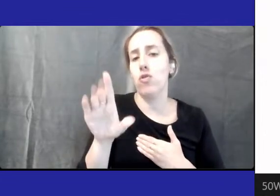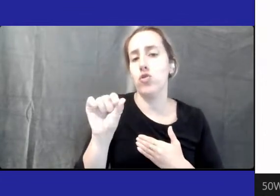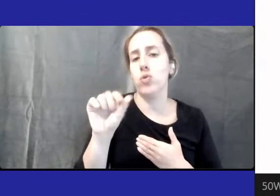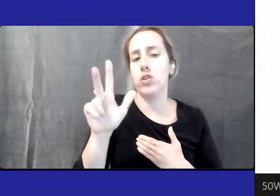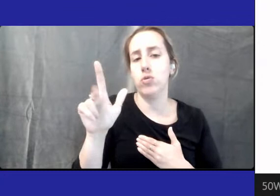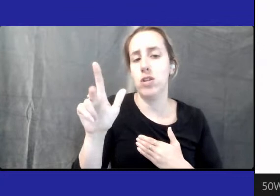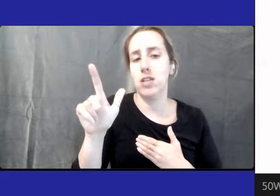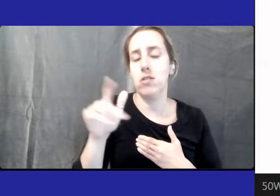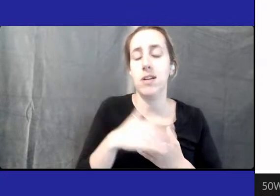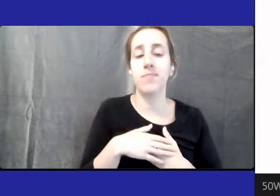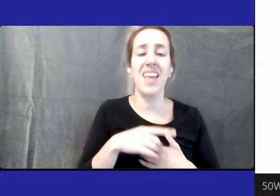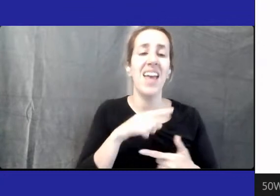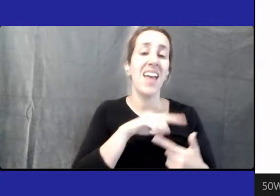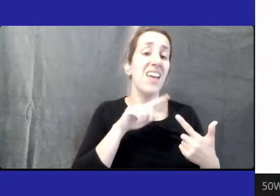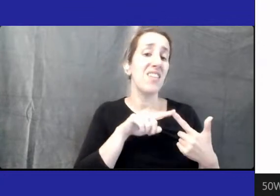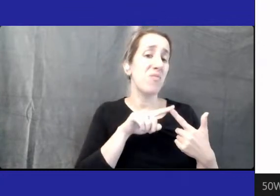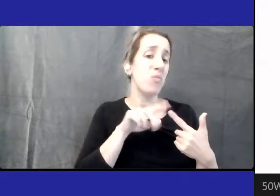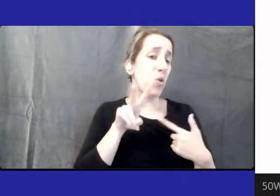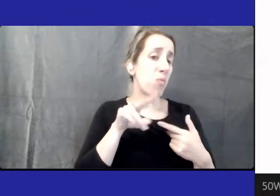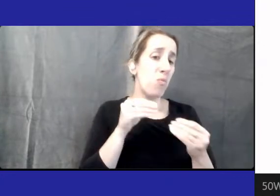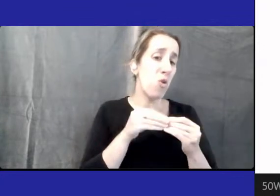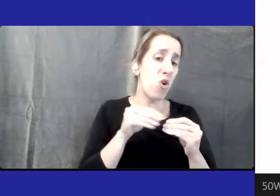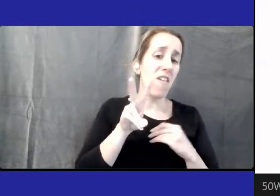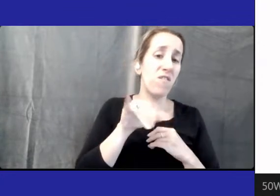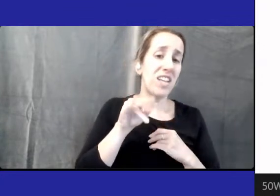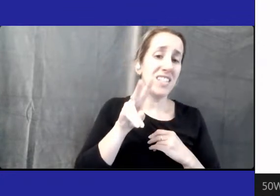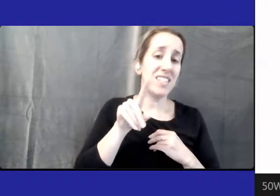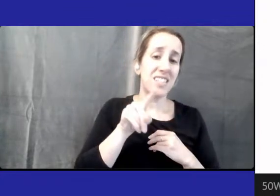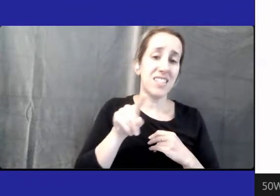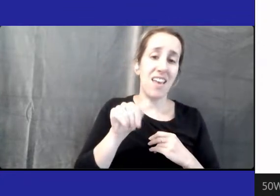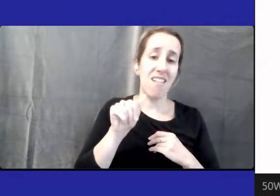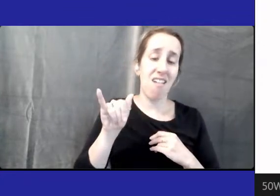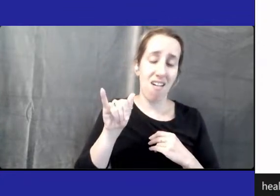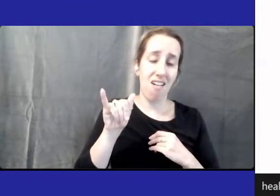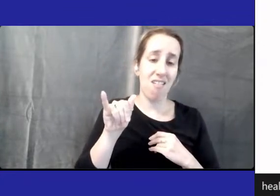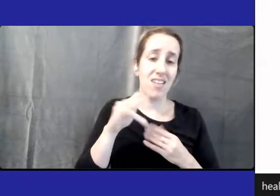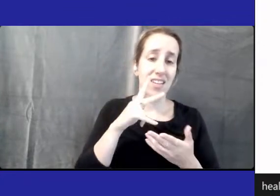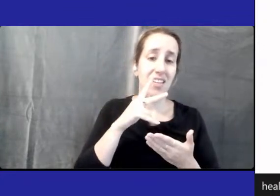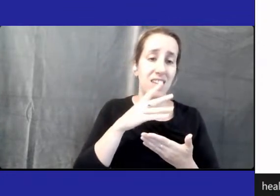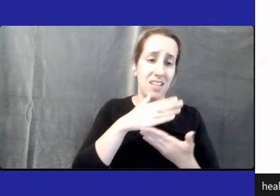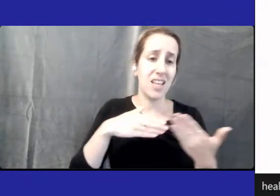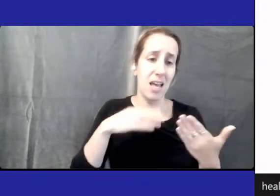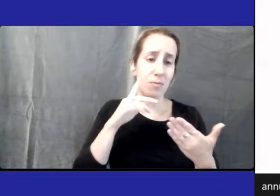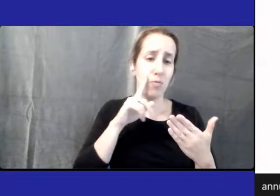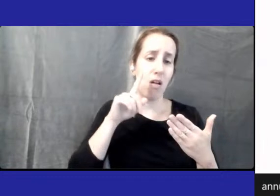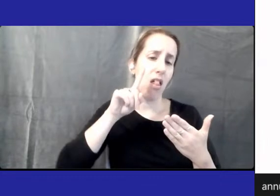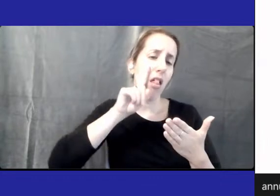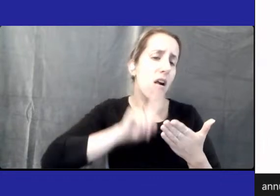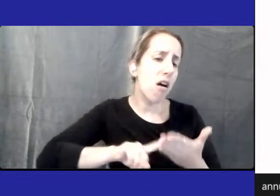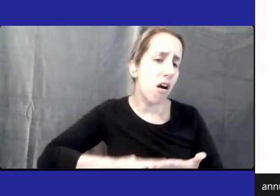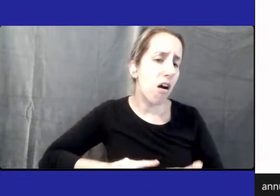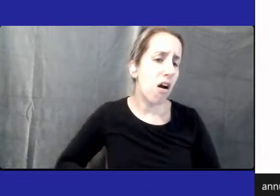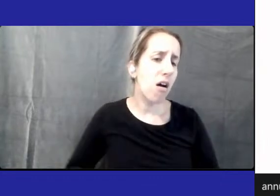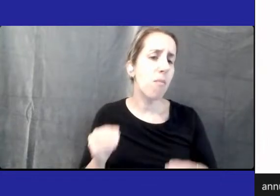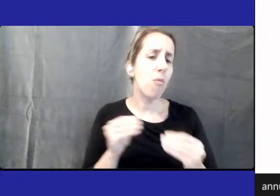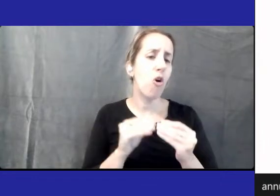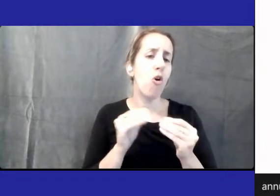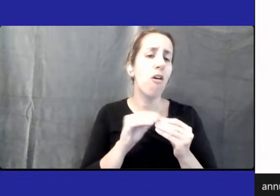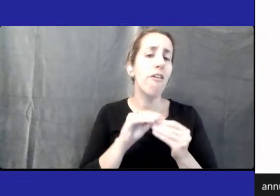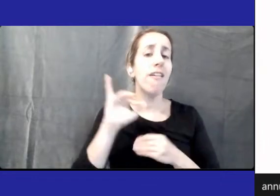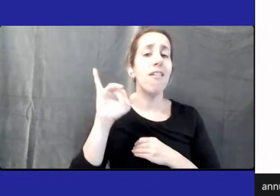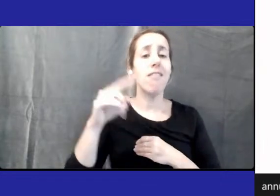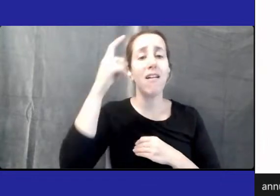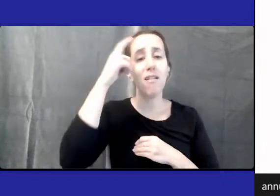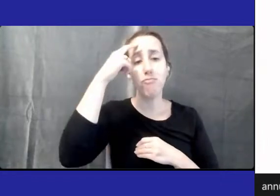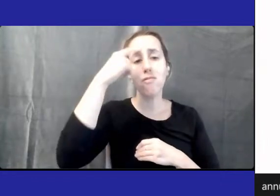explore, such as brain hemorrhage and aneurysms, to figure out if they will further help us to take